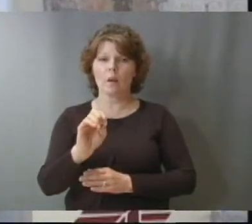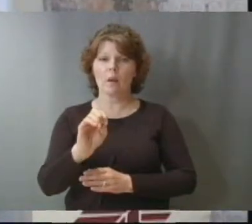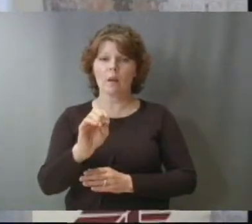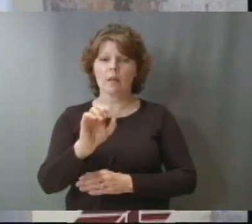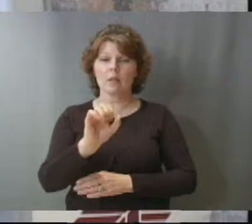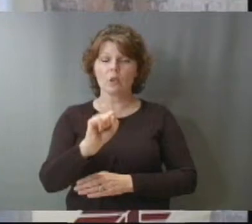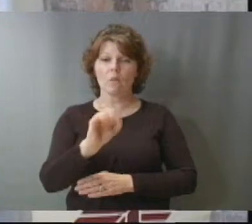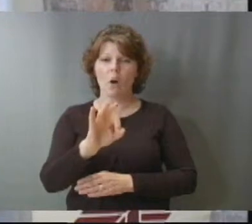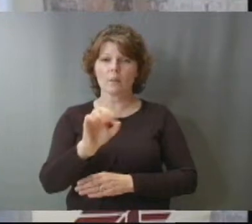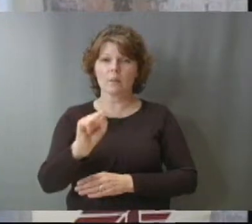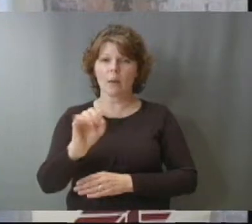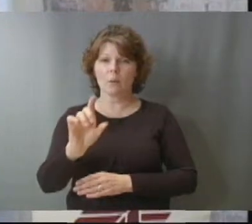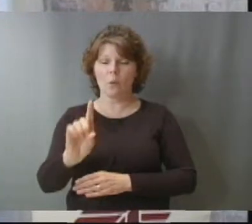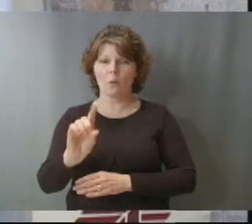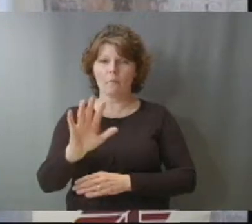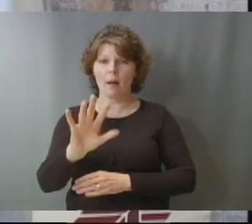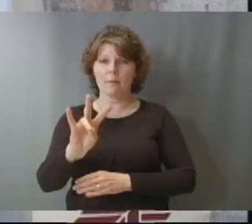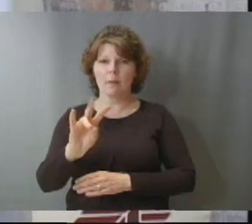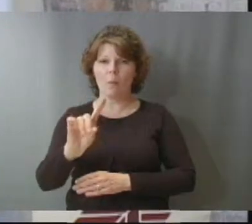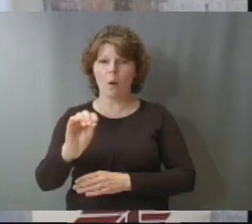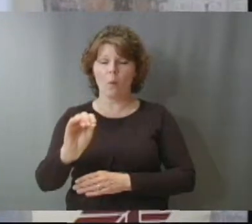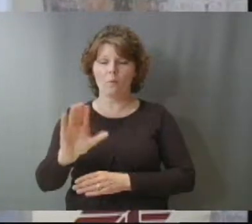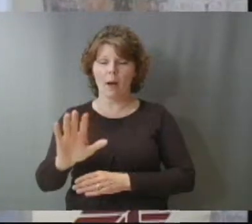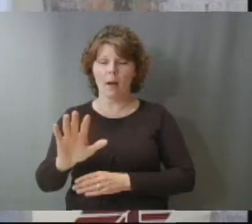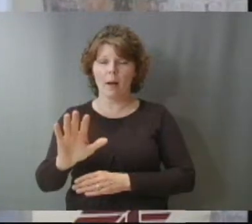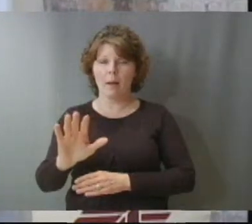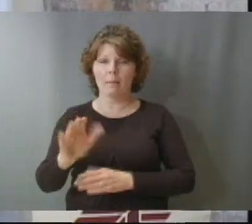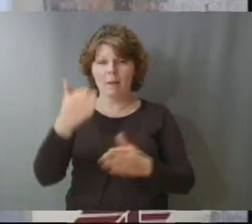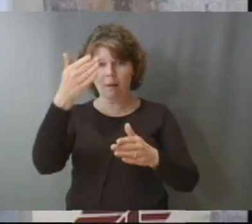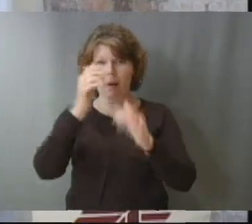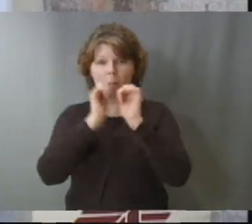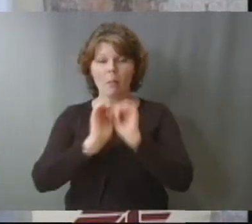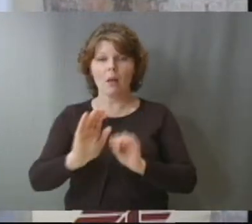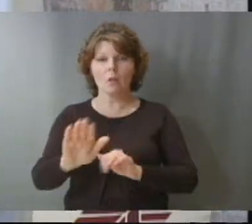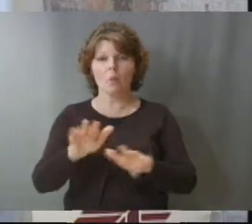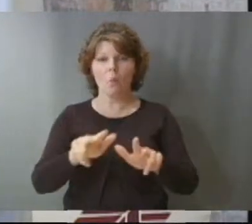57105. God bless you in your walk of faith.